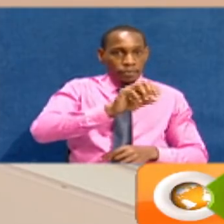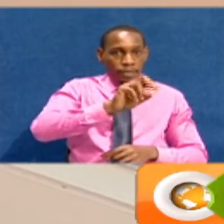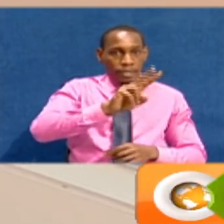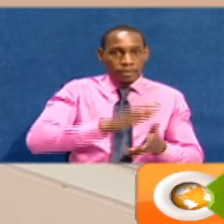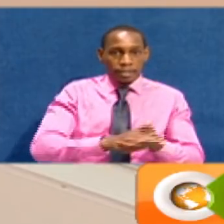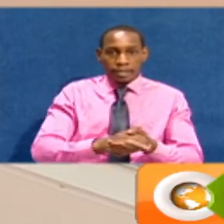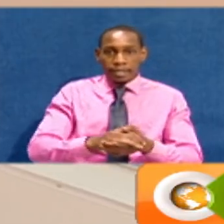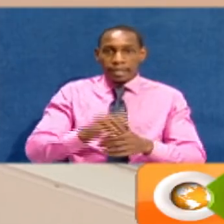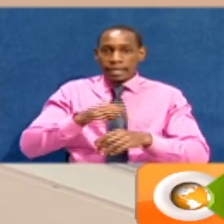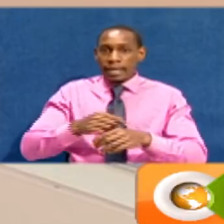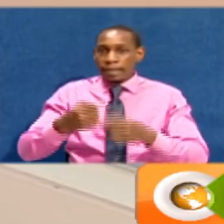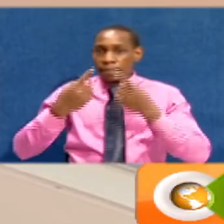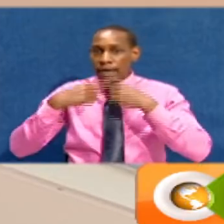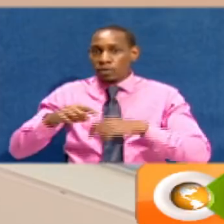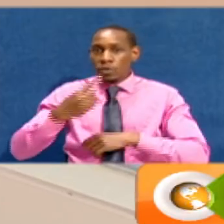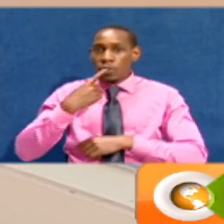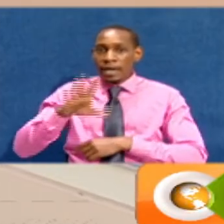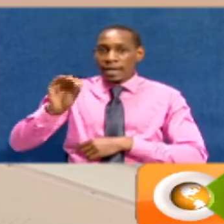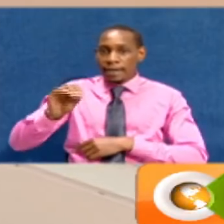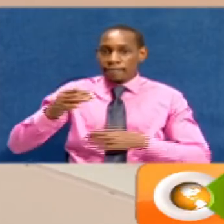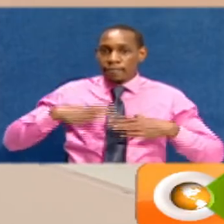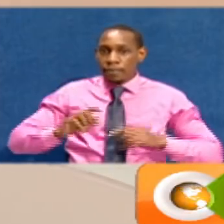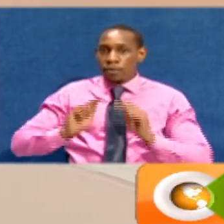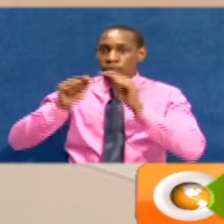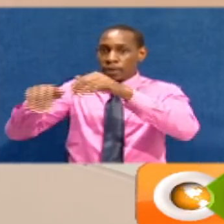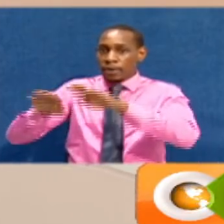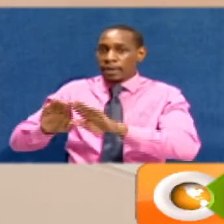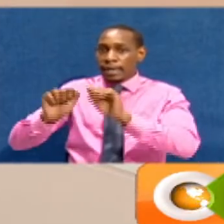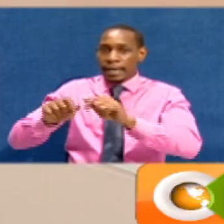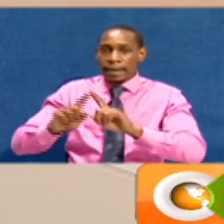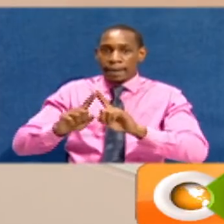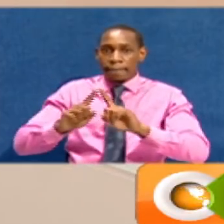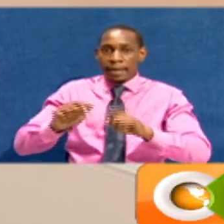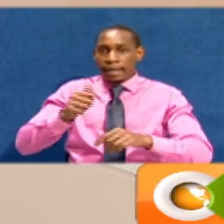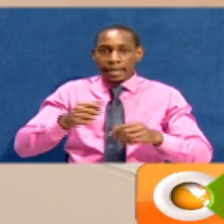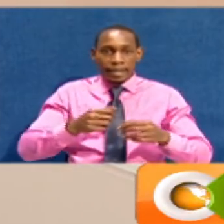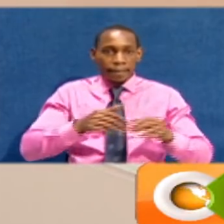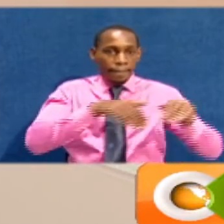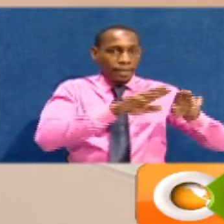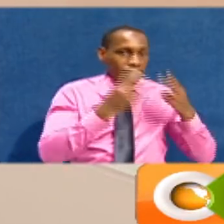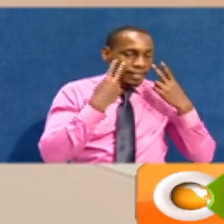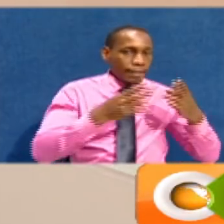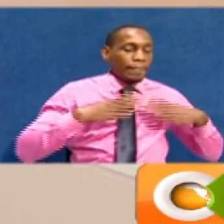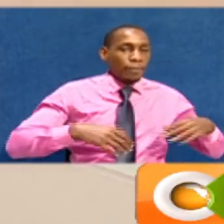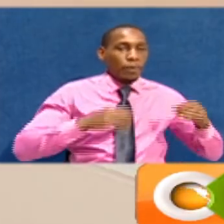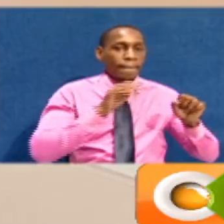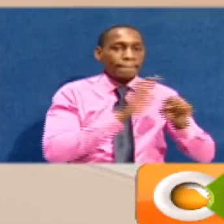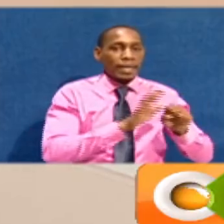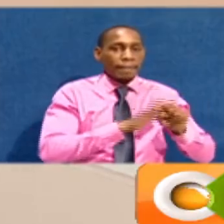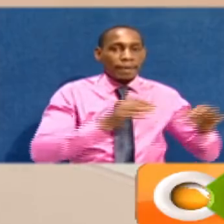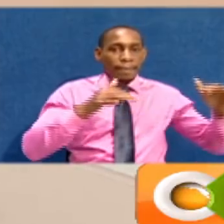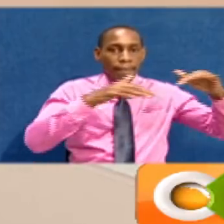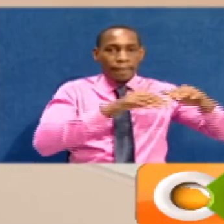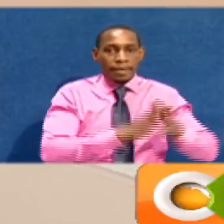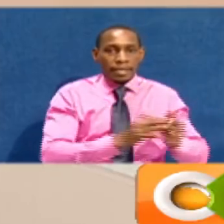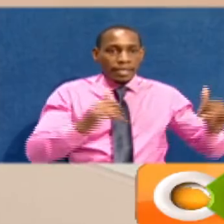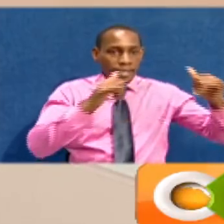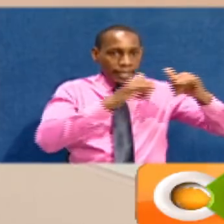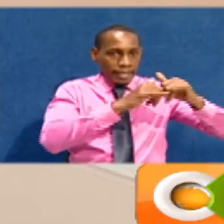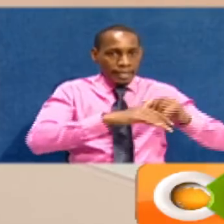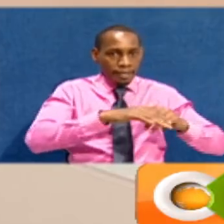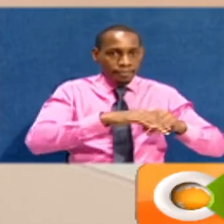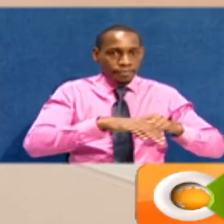only 150 people can attend burials, how is it that some burials we've seen thousands of people attending? In a tent, in closed